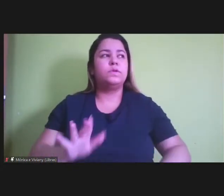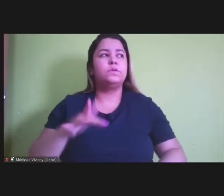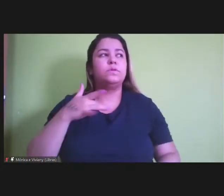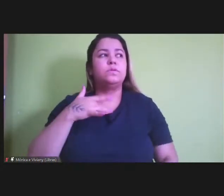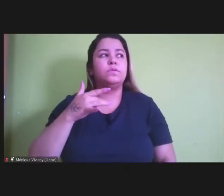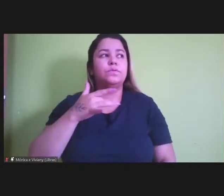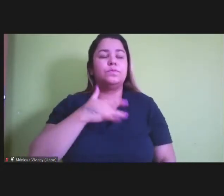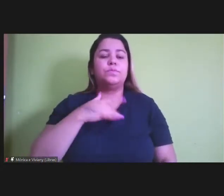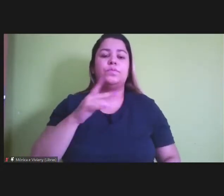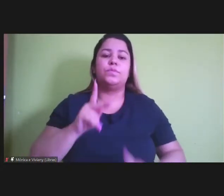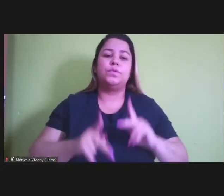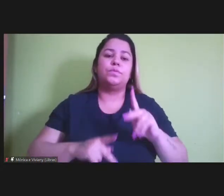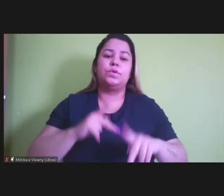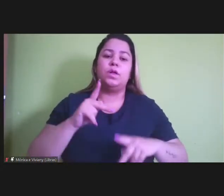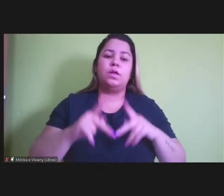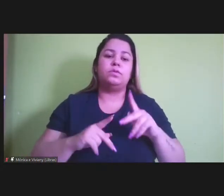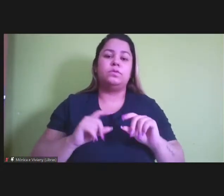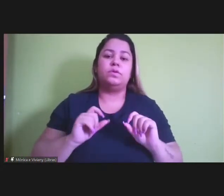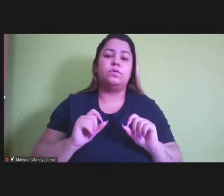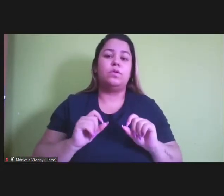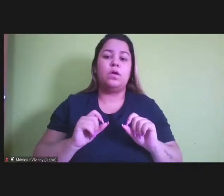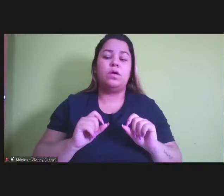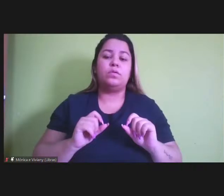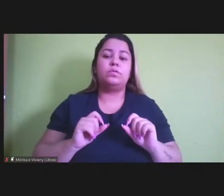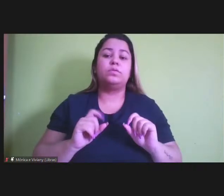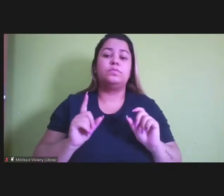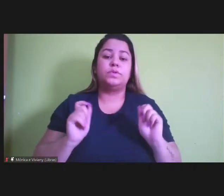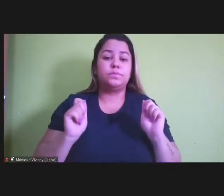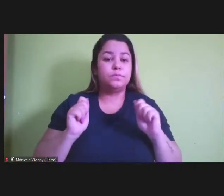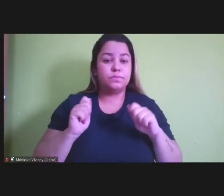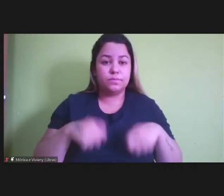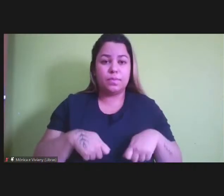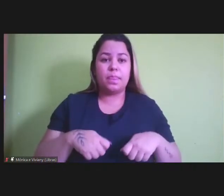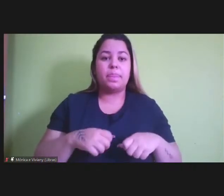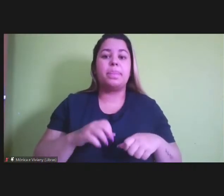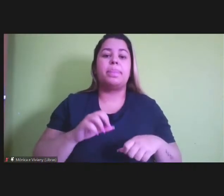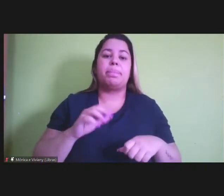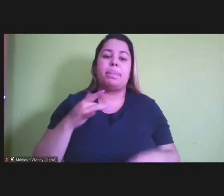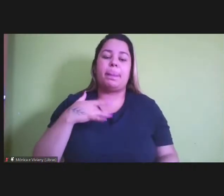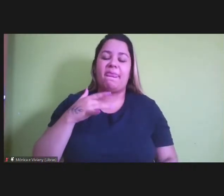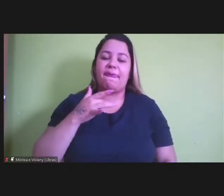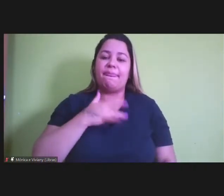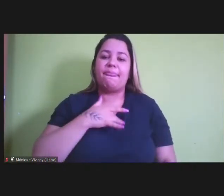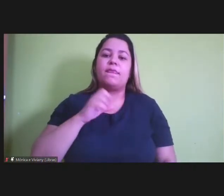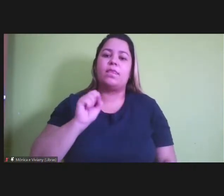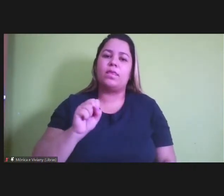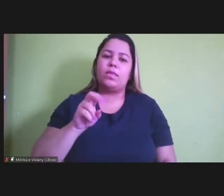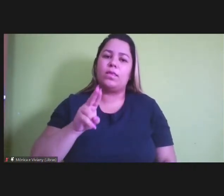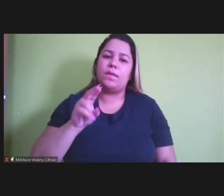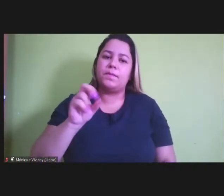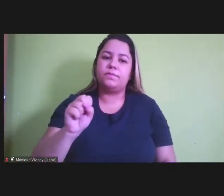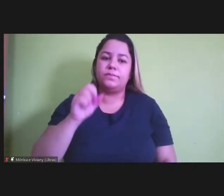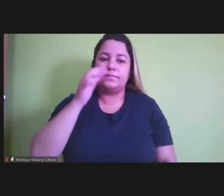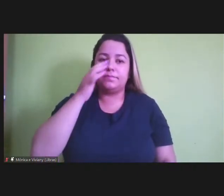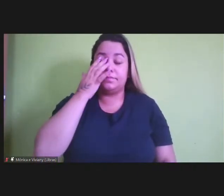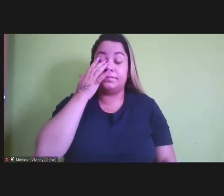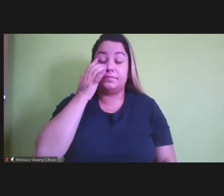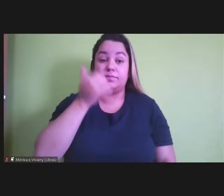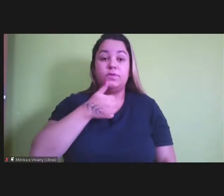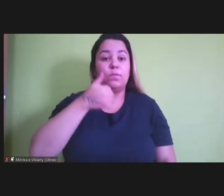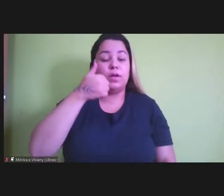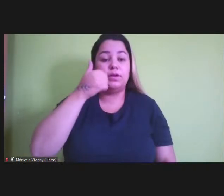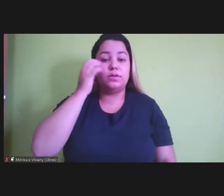care to the population's health that depends in a quality service and needs